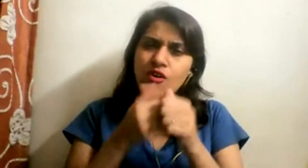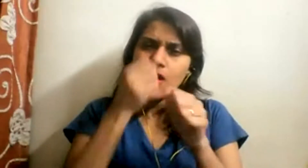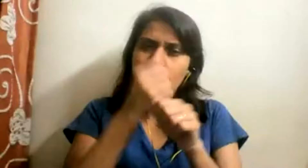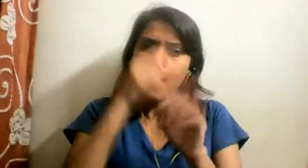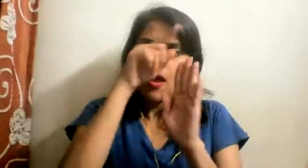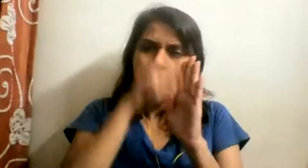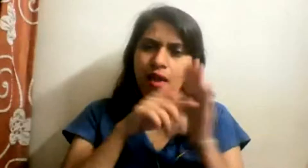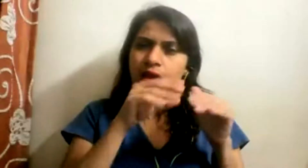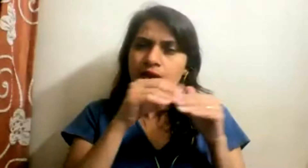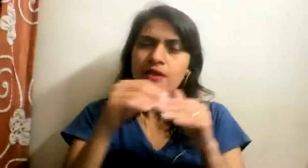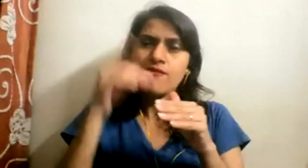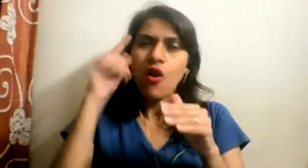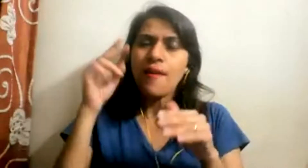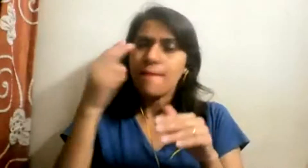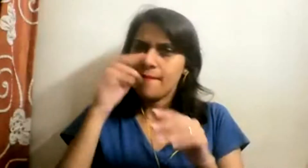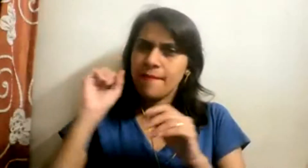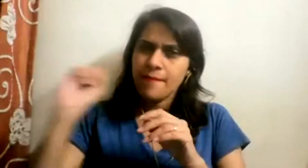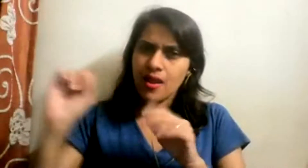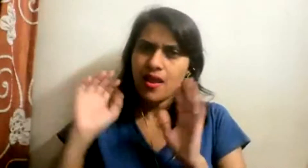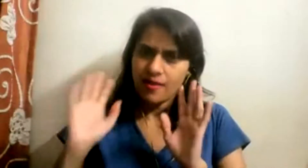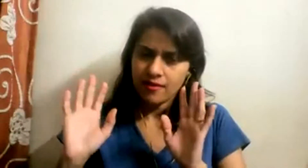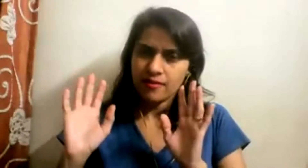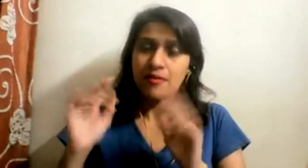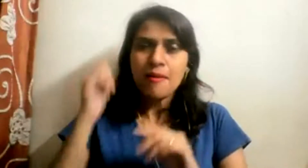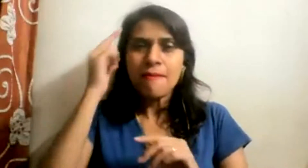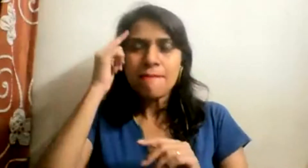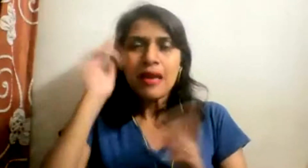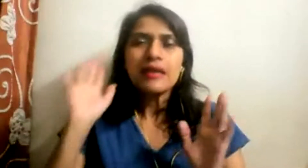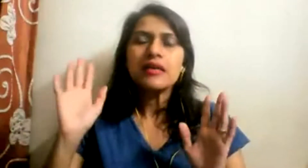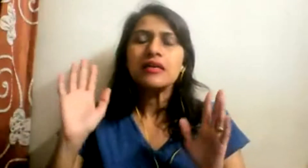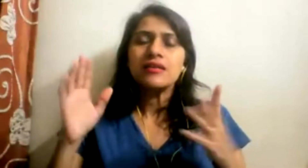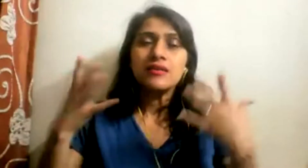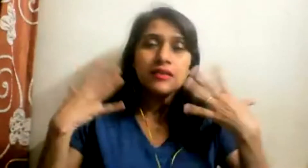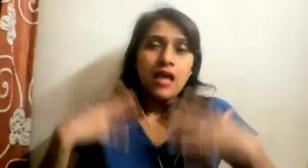of blind people? No, actually mental health